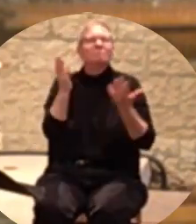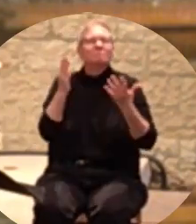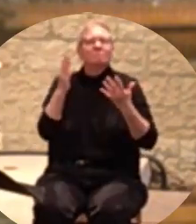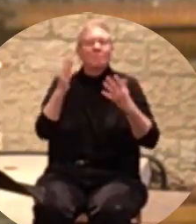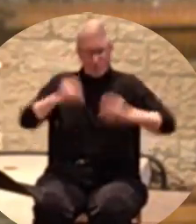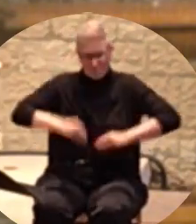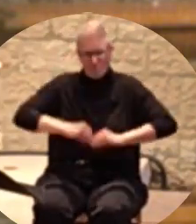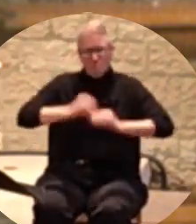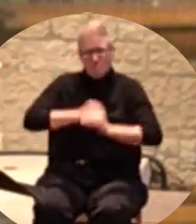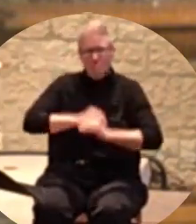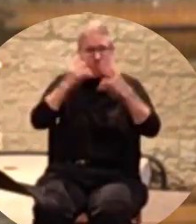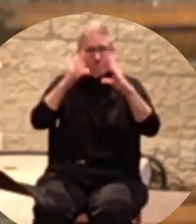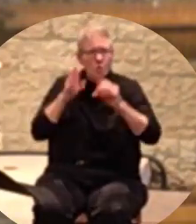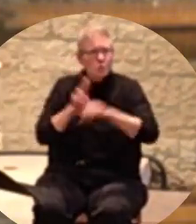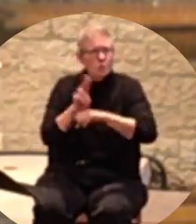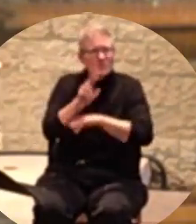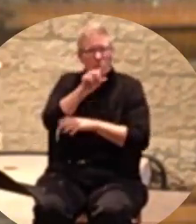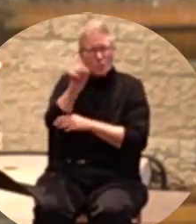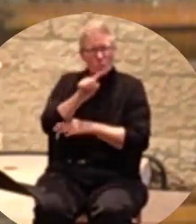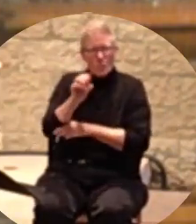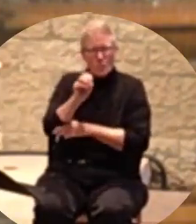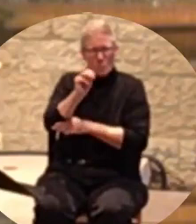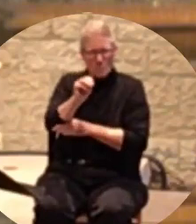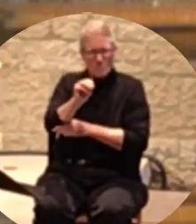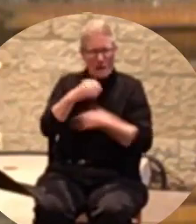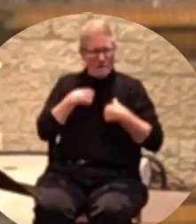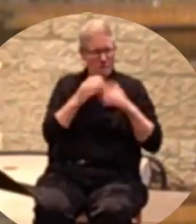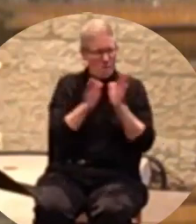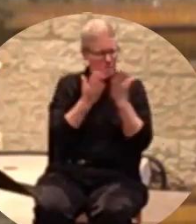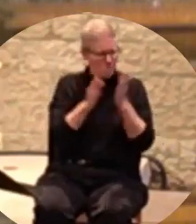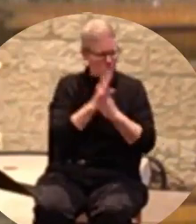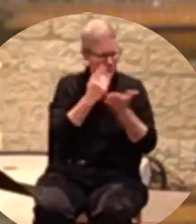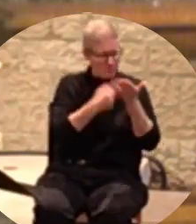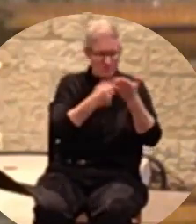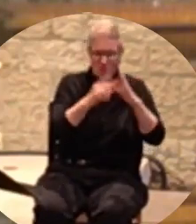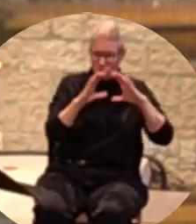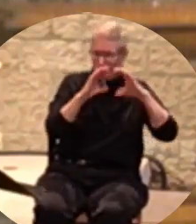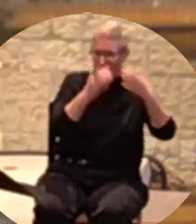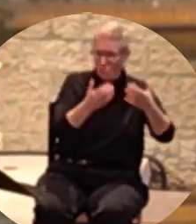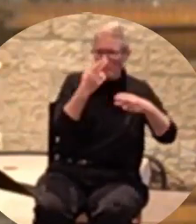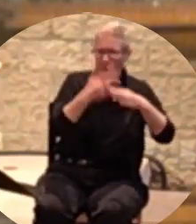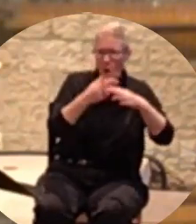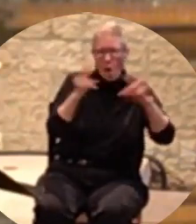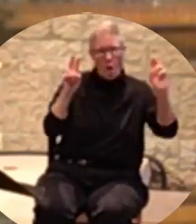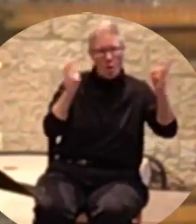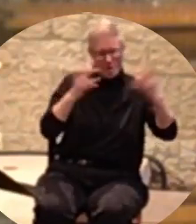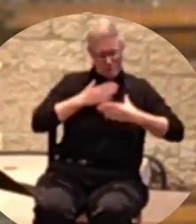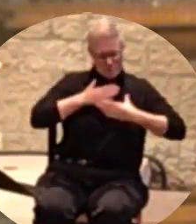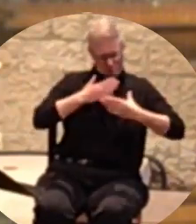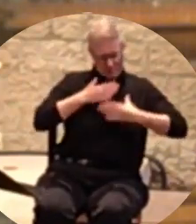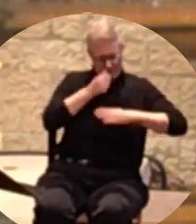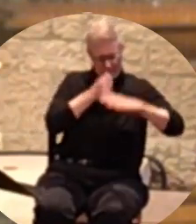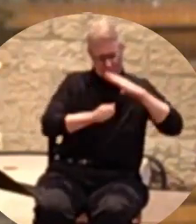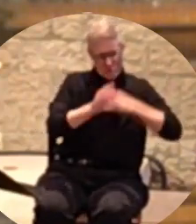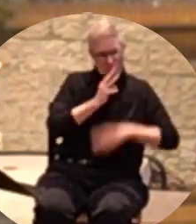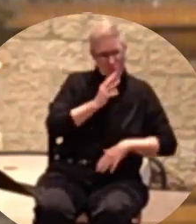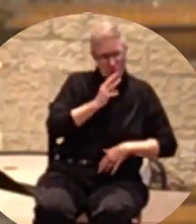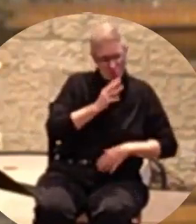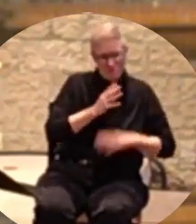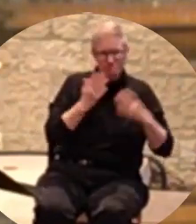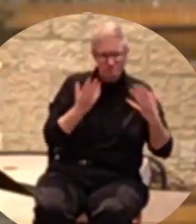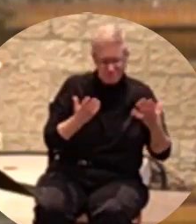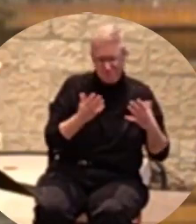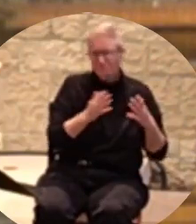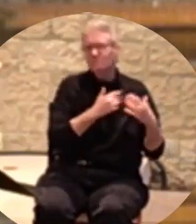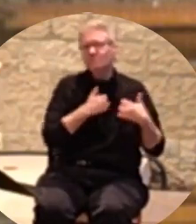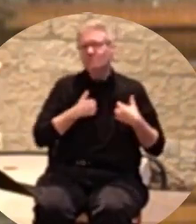a book discussion group, Breathing Underwater, based on the book by Richard Rohr. There's How to Let God